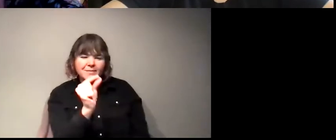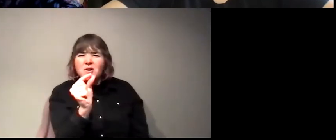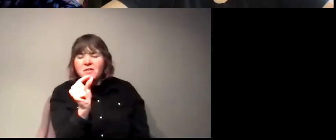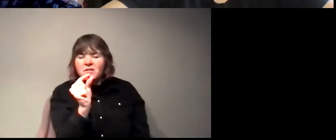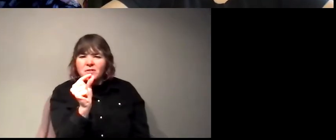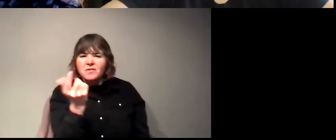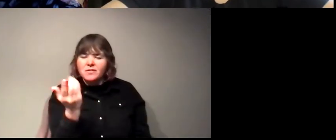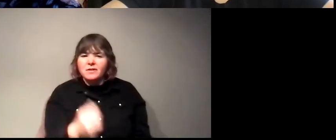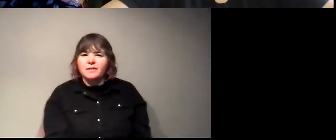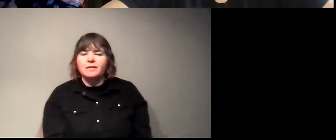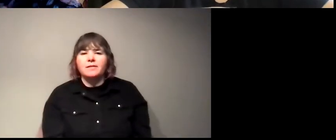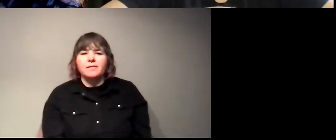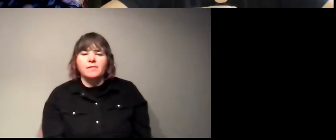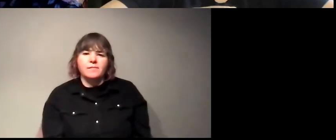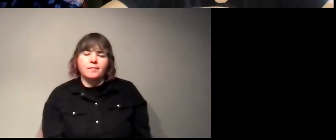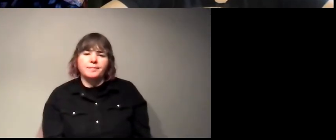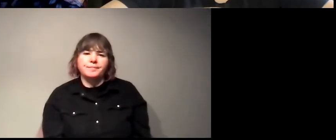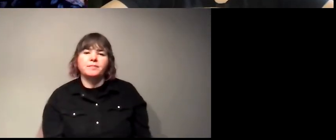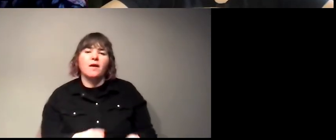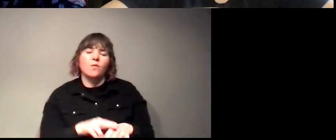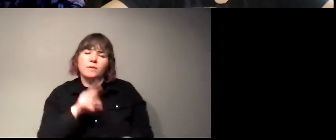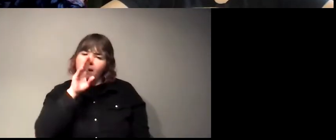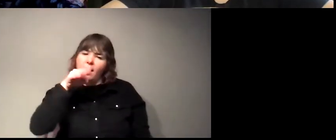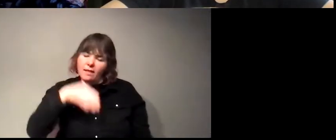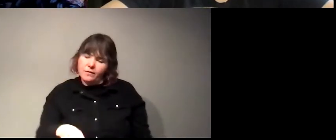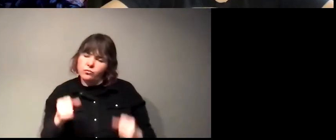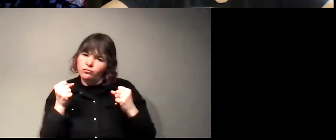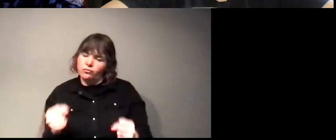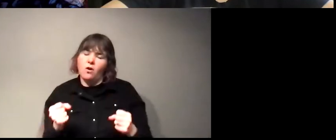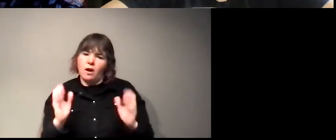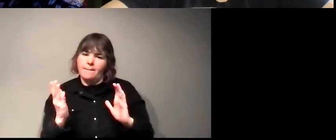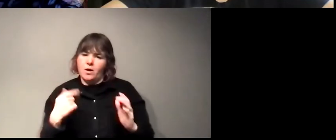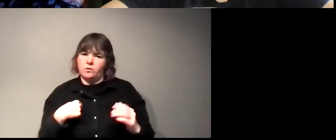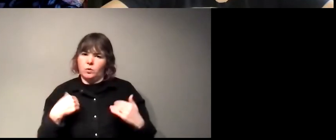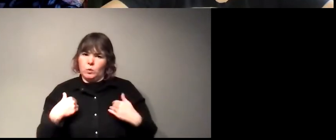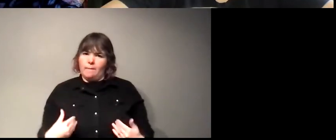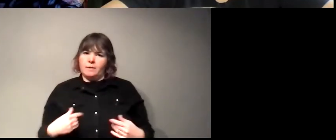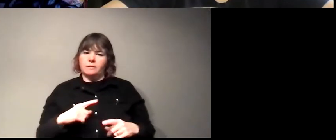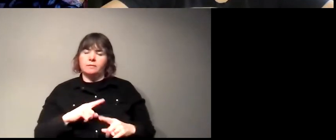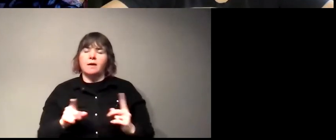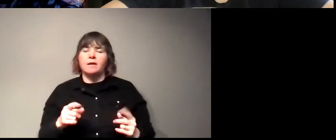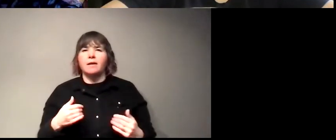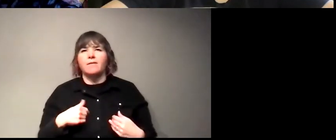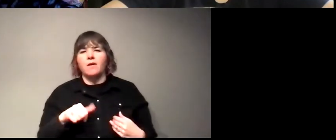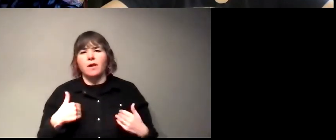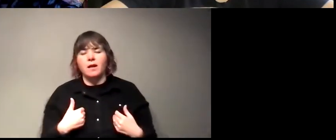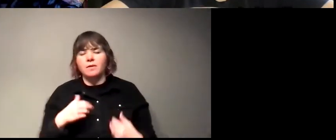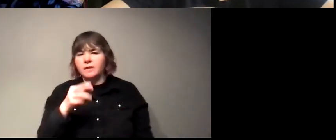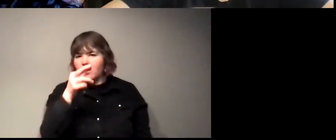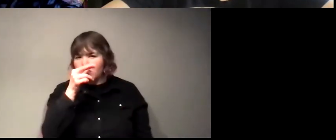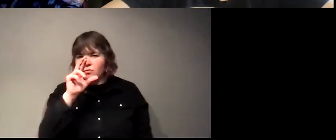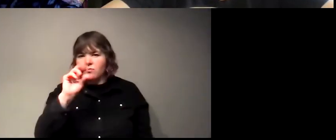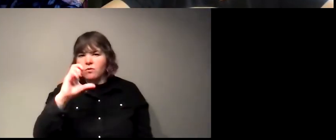tiny. Now, of course, elephants are very strong compared to us, but there are animals like roaches that